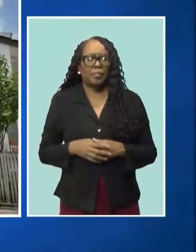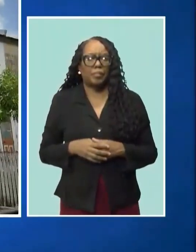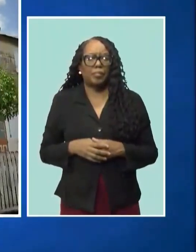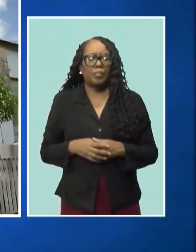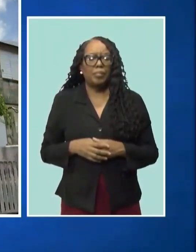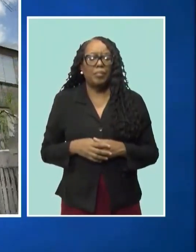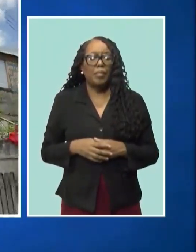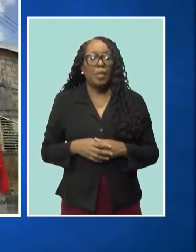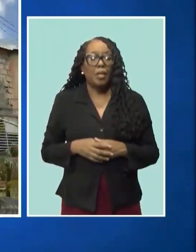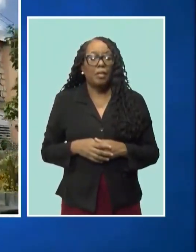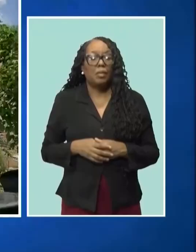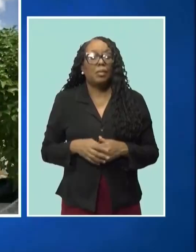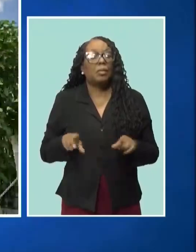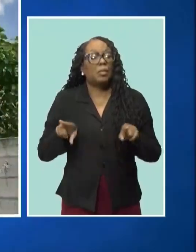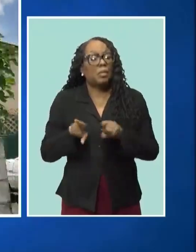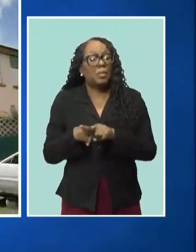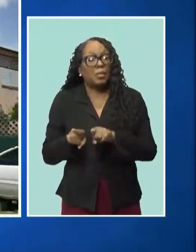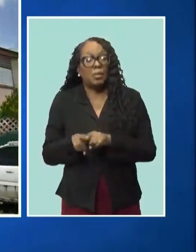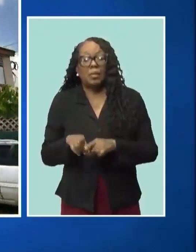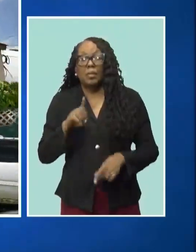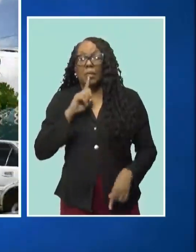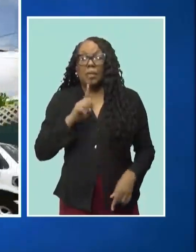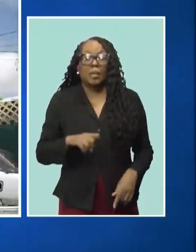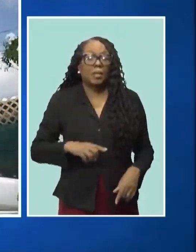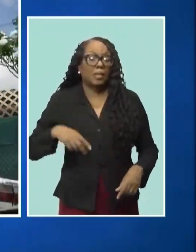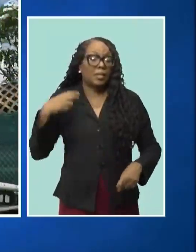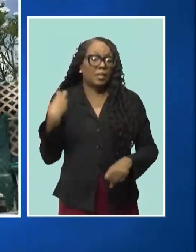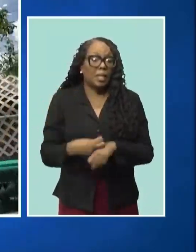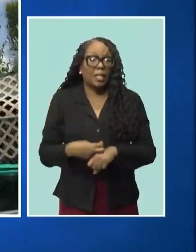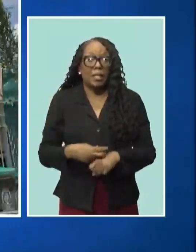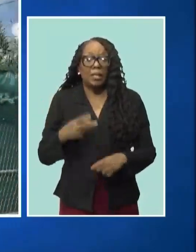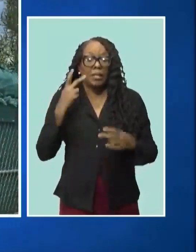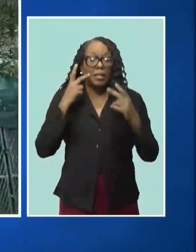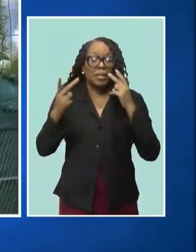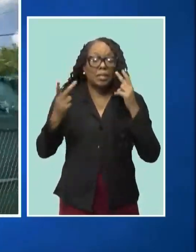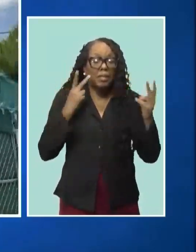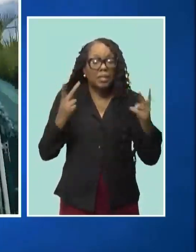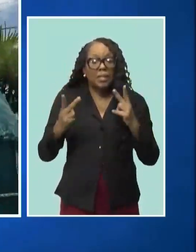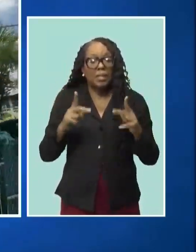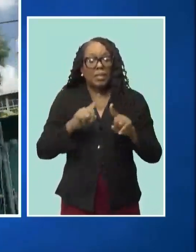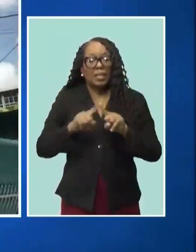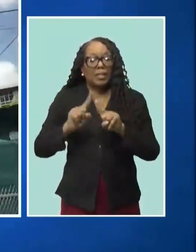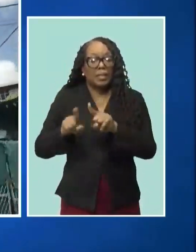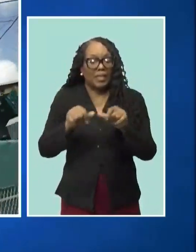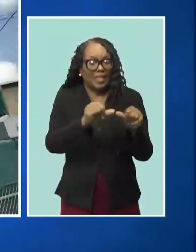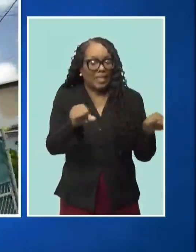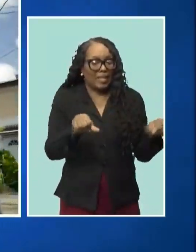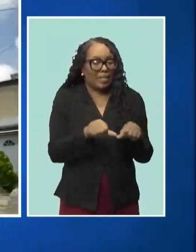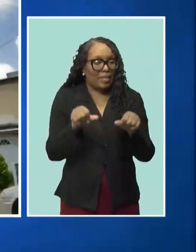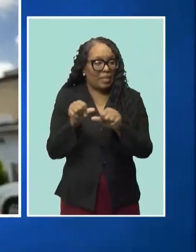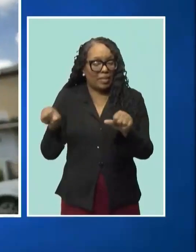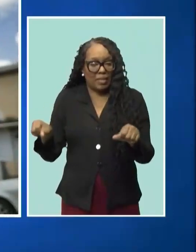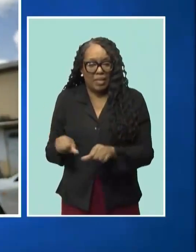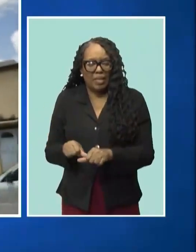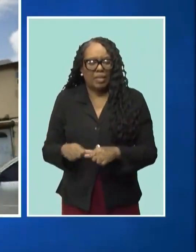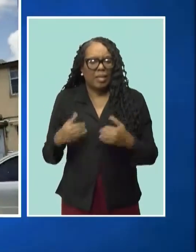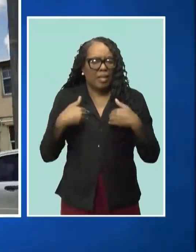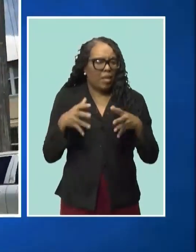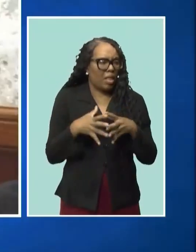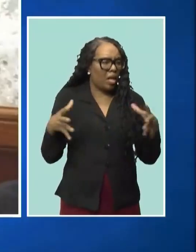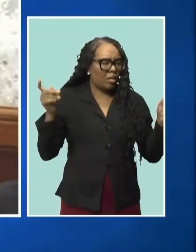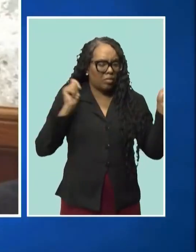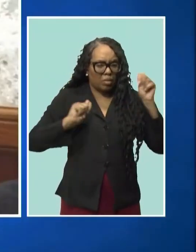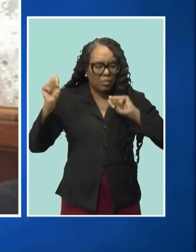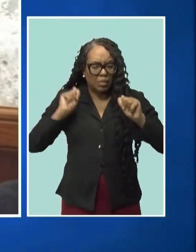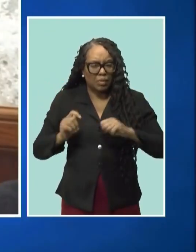it's also becoming increasingly difficult to identify the trouble spots in the community. The Member of Parliament said that residents are